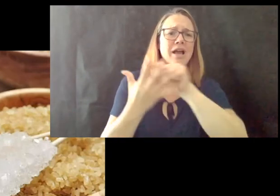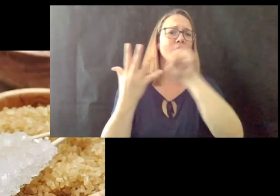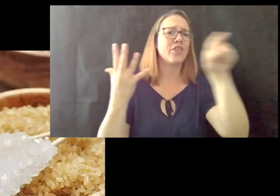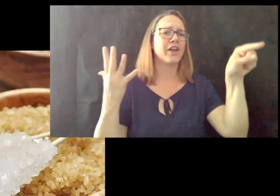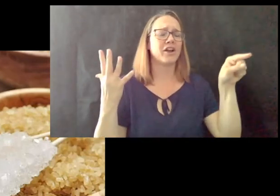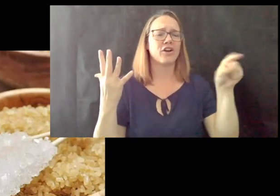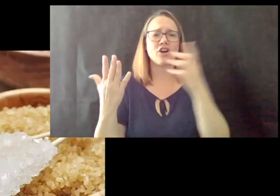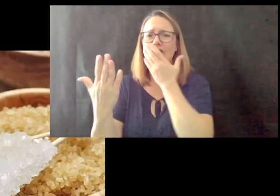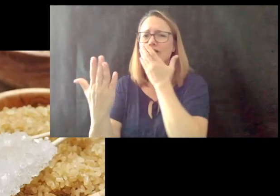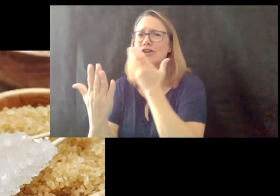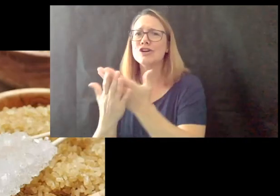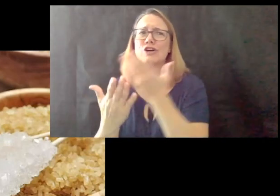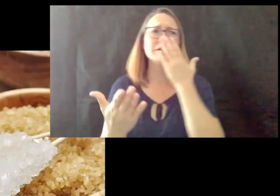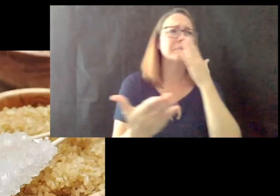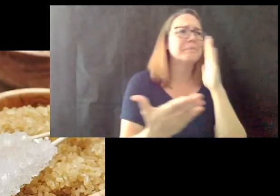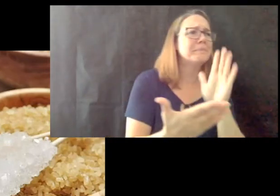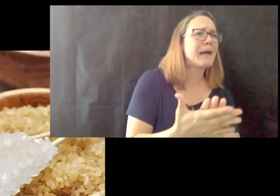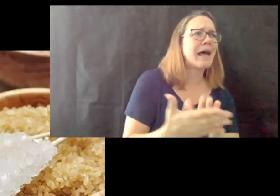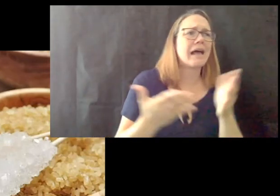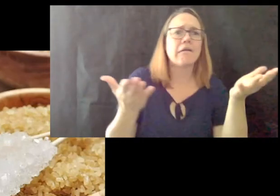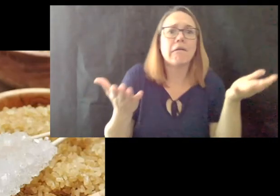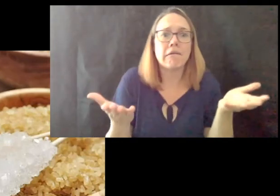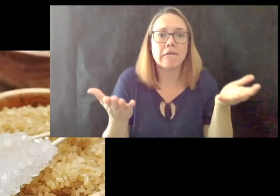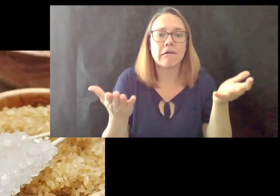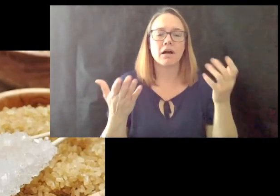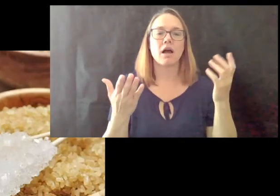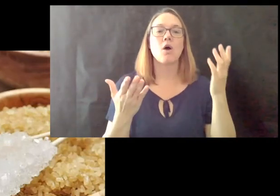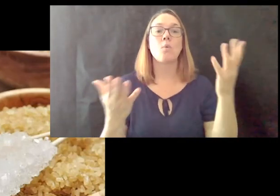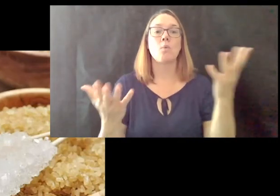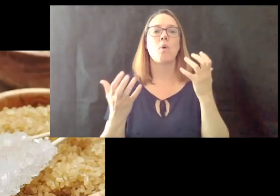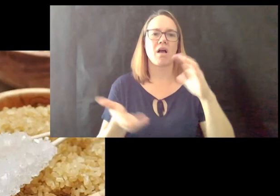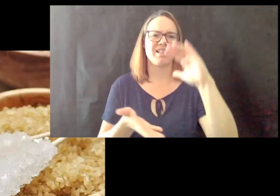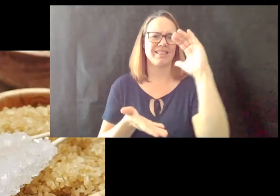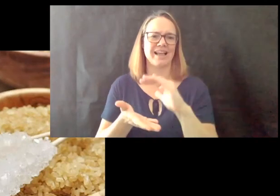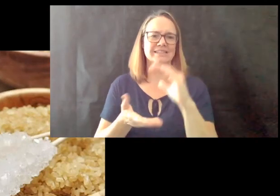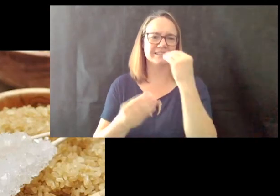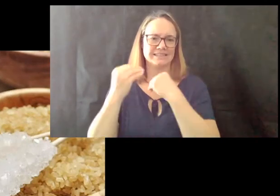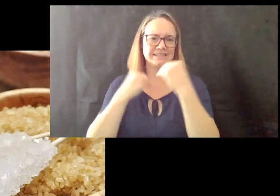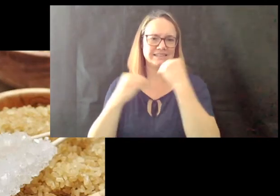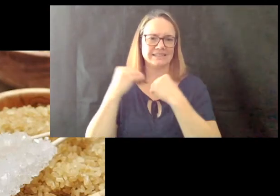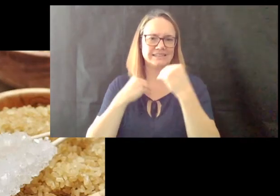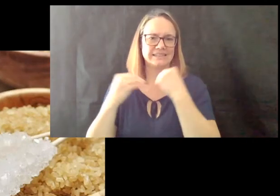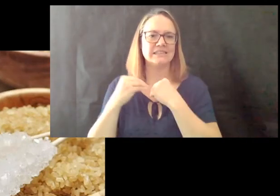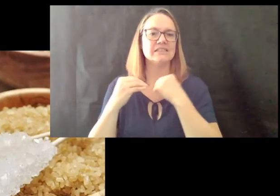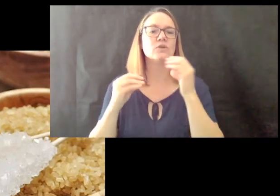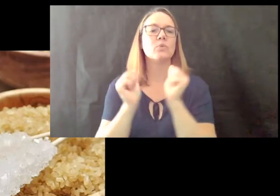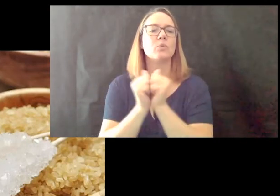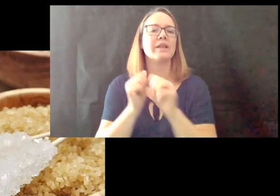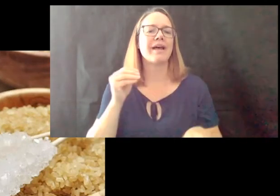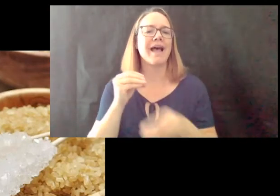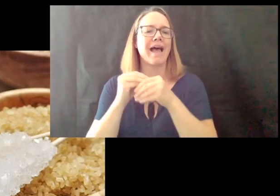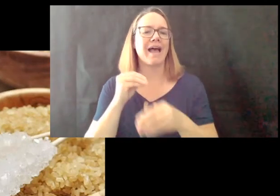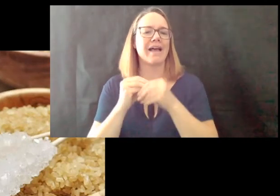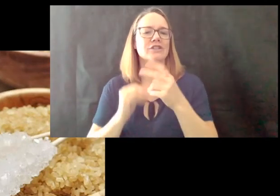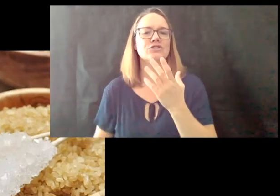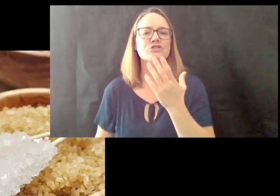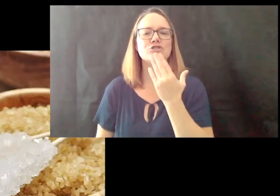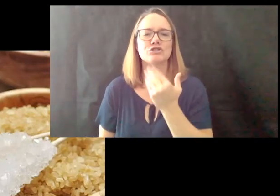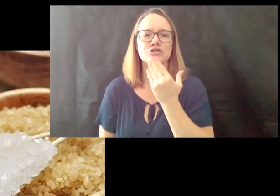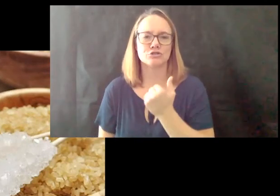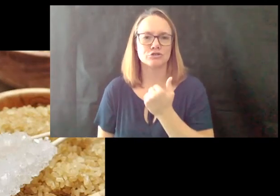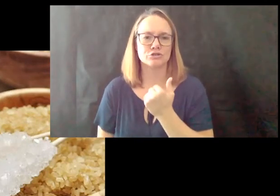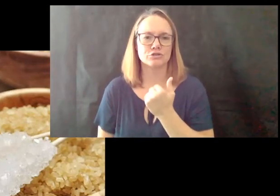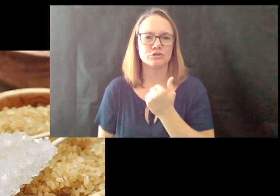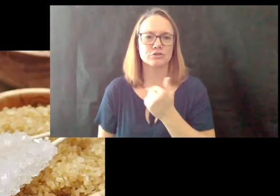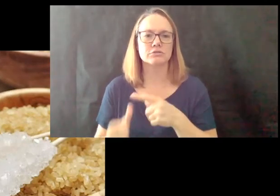are good carbs? What are bad carbs? Well, the carbs that we're going to want to minimize are foods that have added sugars. So